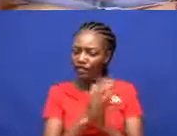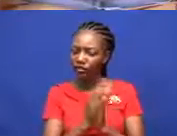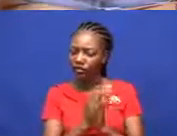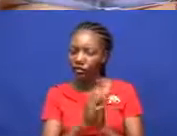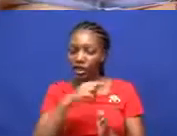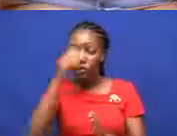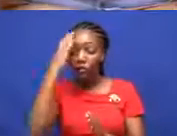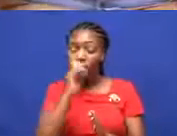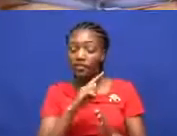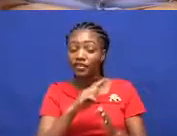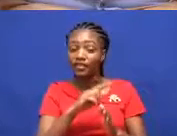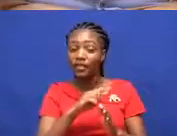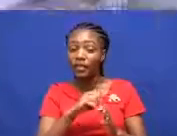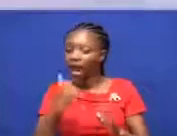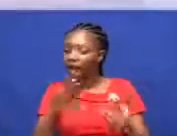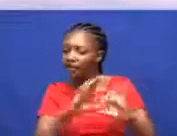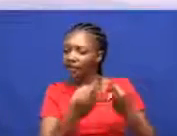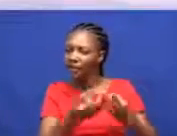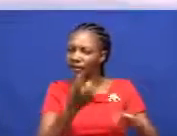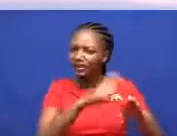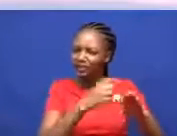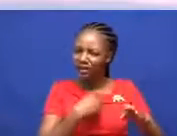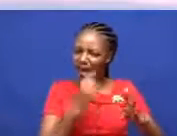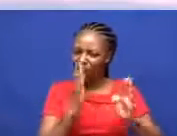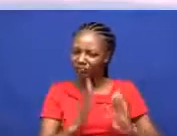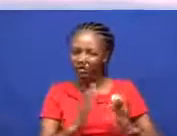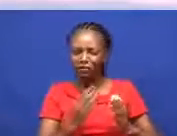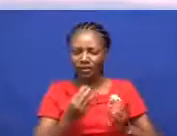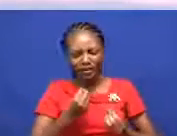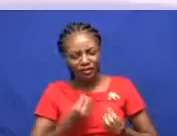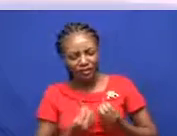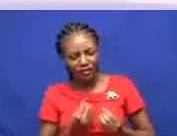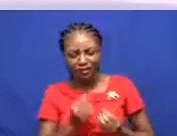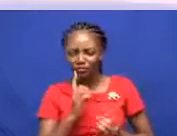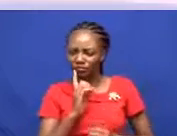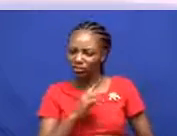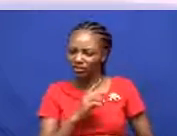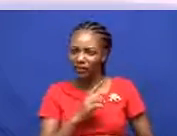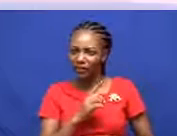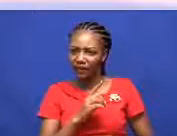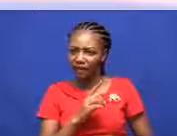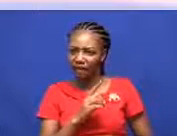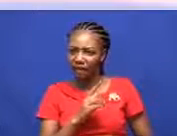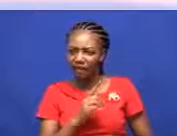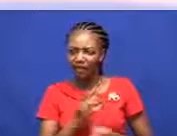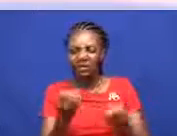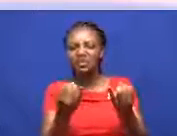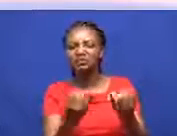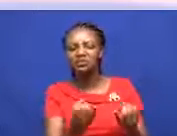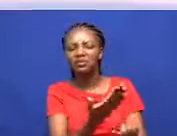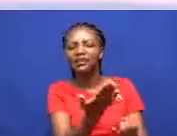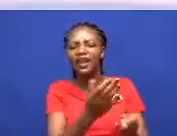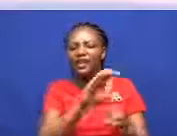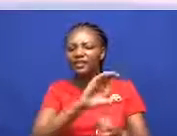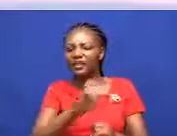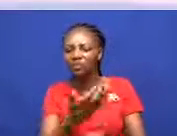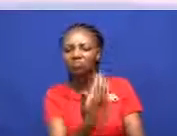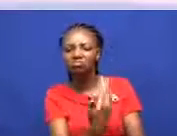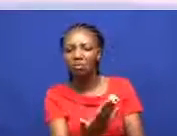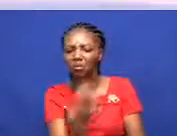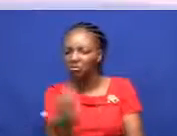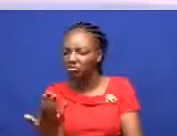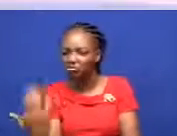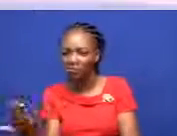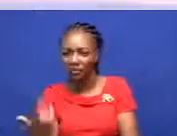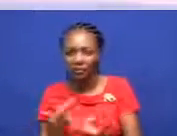other families, whenever they have somebody with disability, they parade them in towns, you know, to raise some charity. But, you know, we